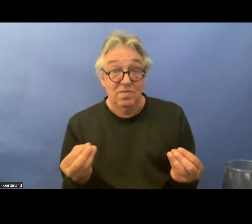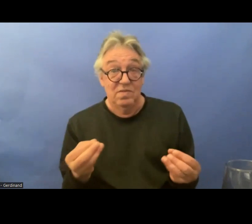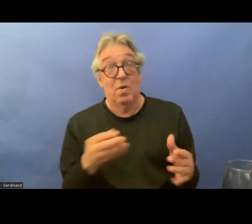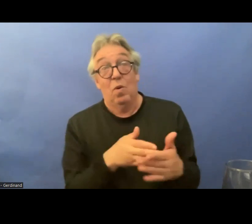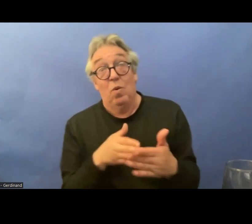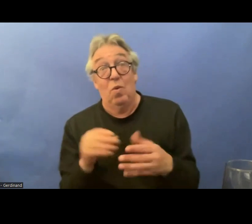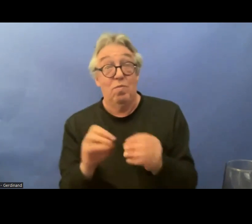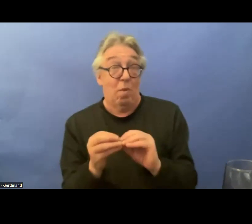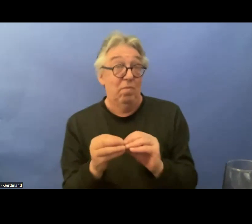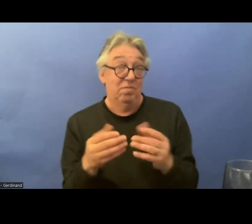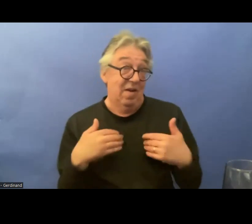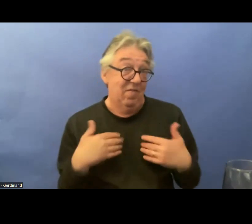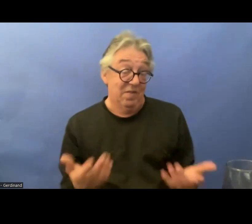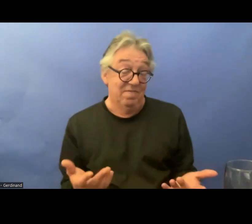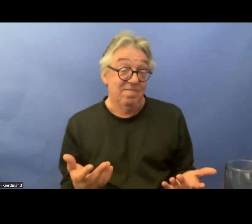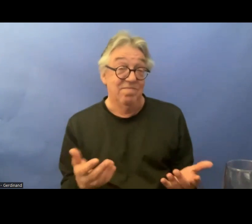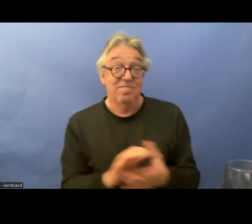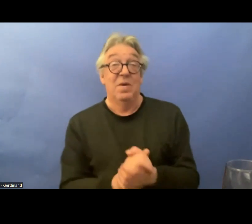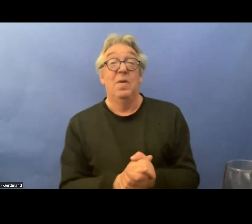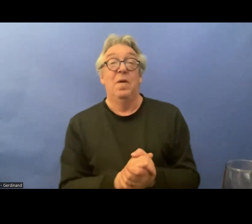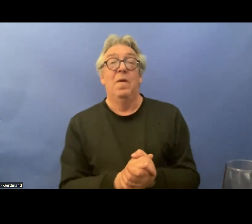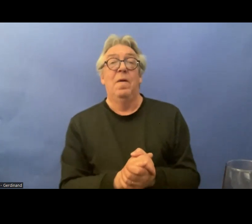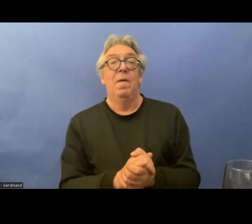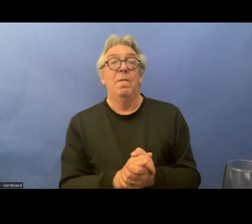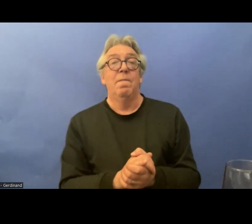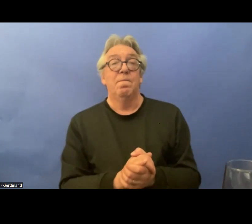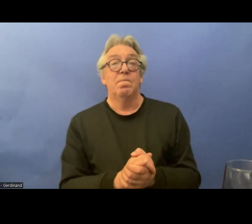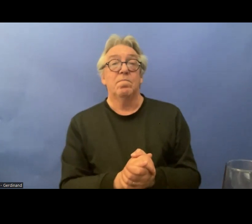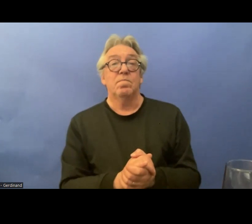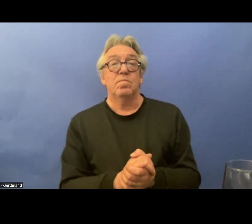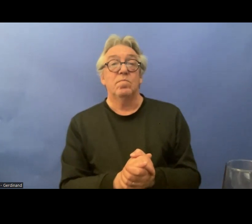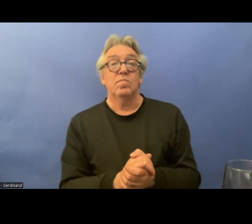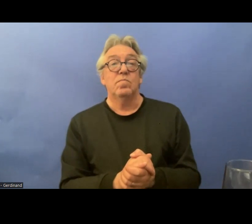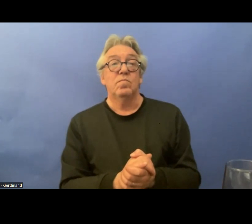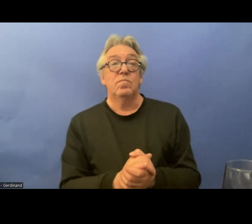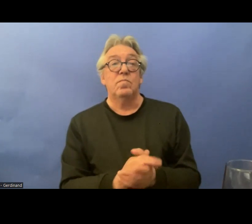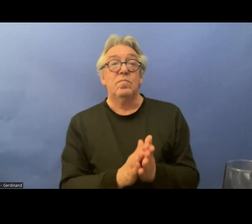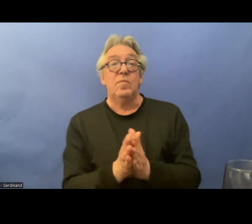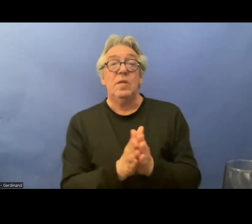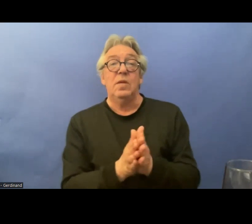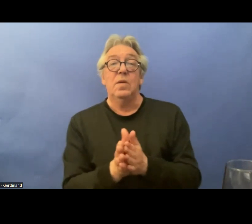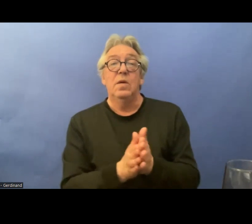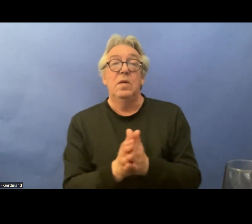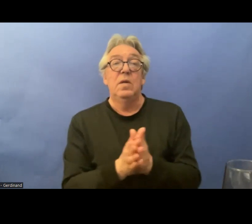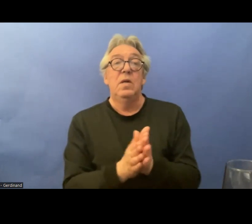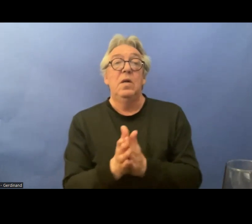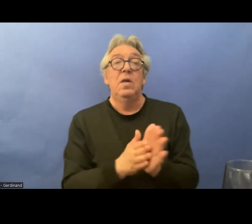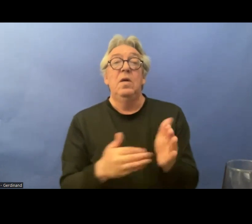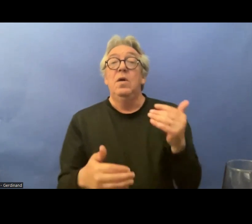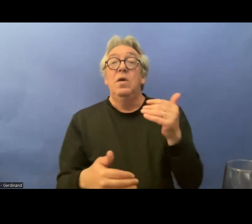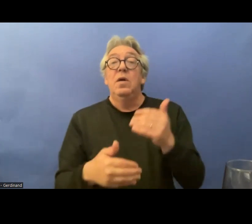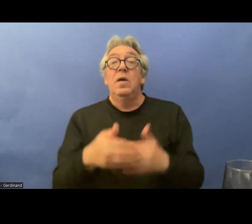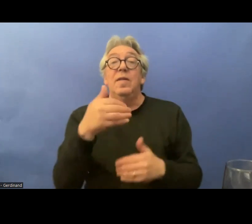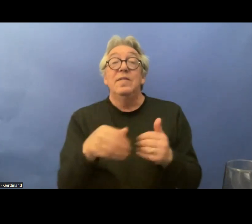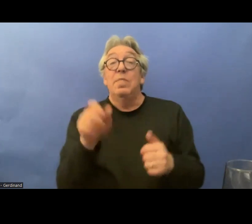shortly. Another way that, of course, inclusion of persons with disabilities is highlighted and key in the ISC structures is